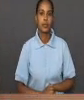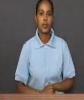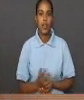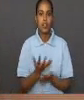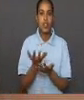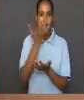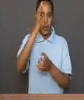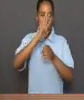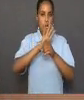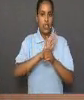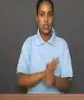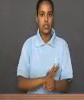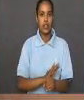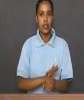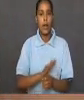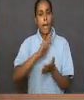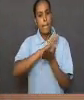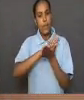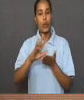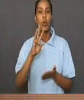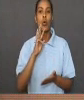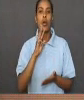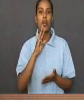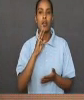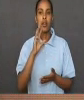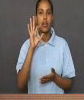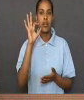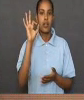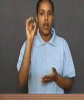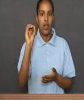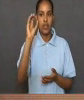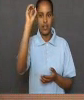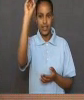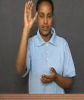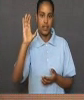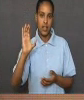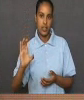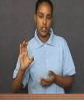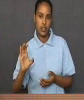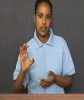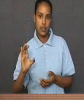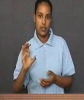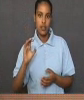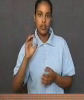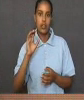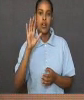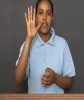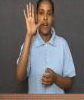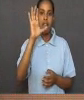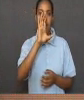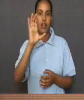The vapor pressure of pure water at 90 degrees Celsius is